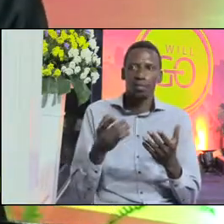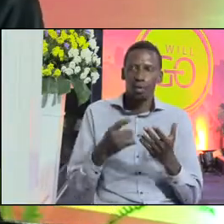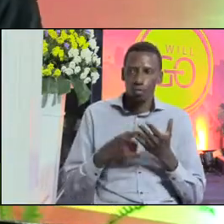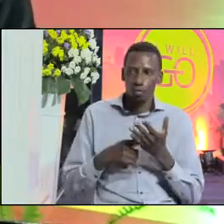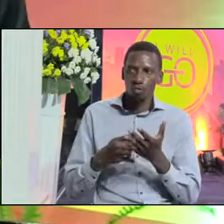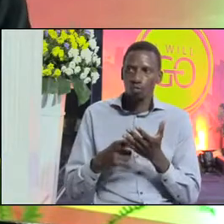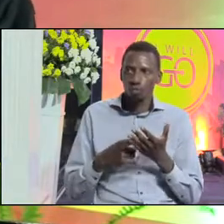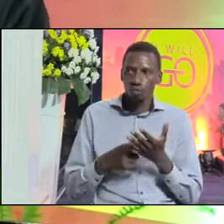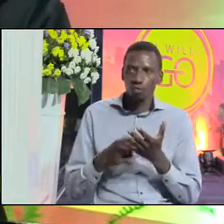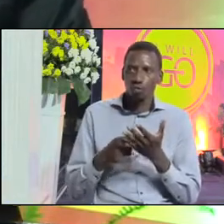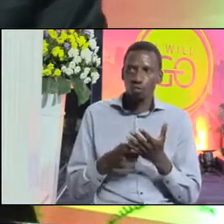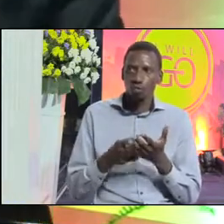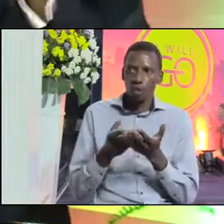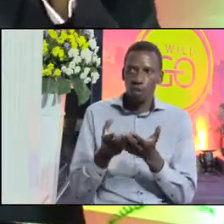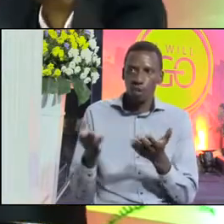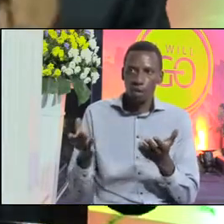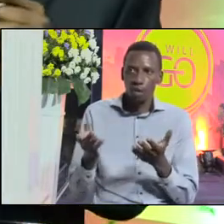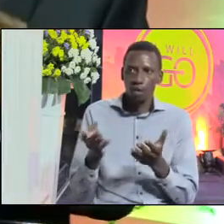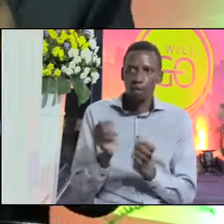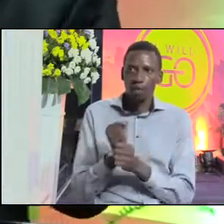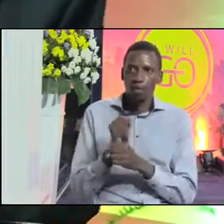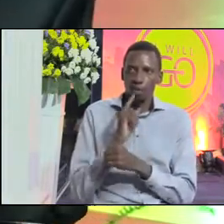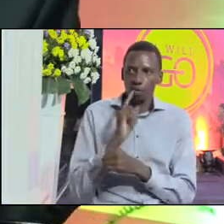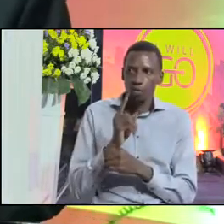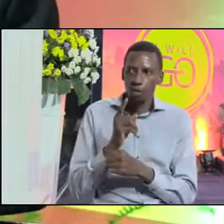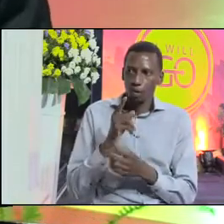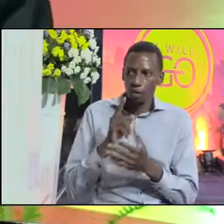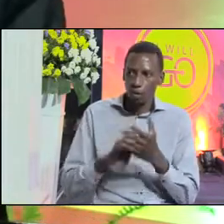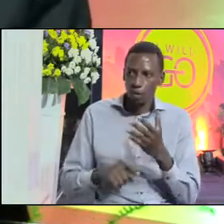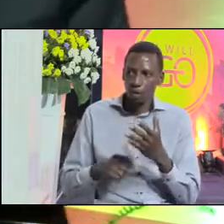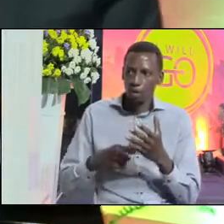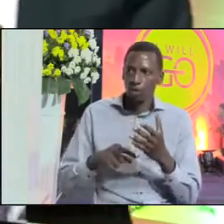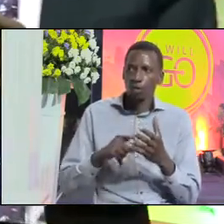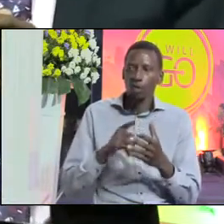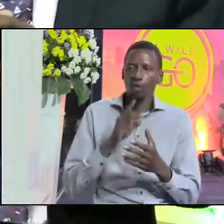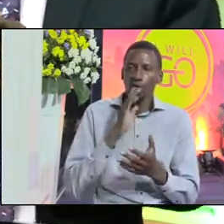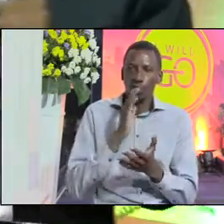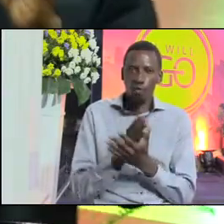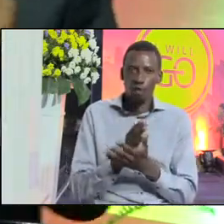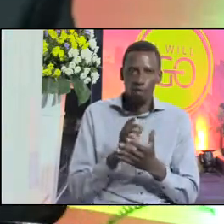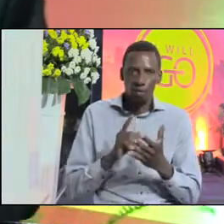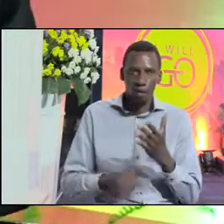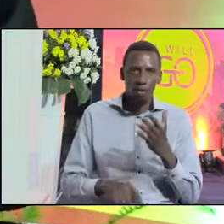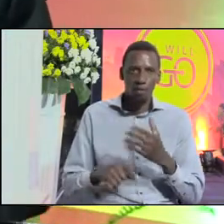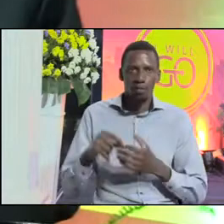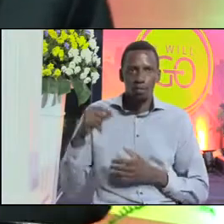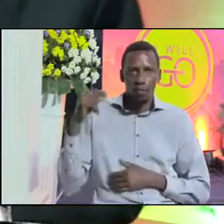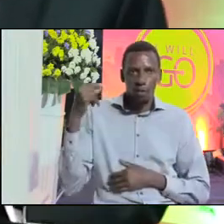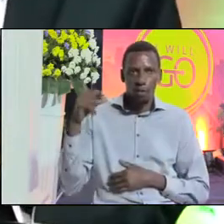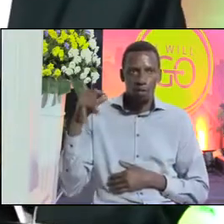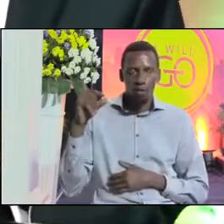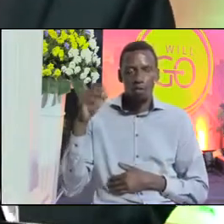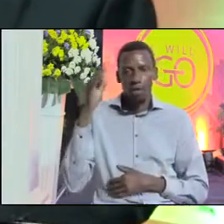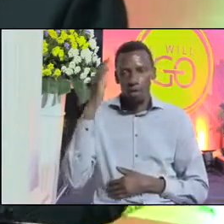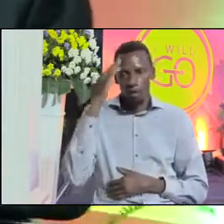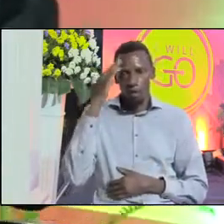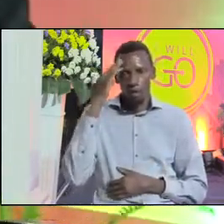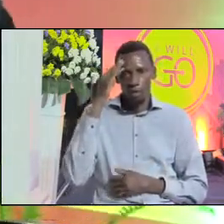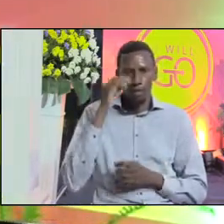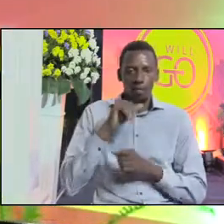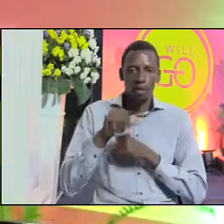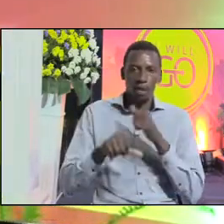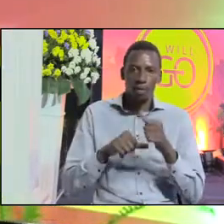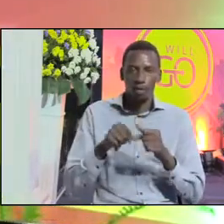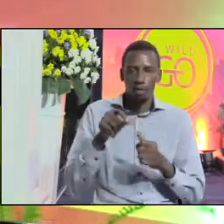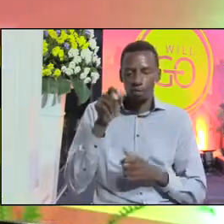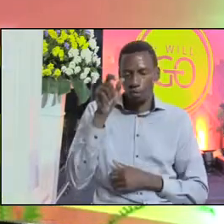at Rome in the assurance that we affirm that the gospel knows about